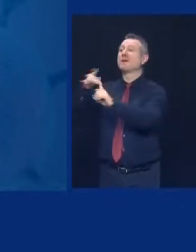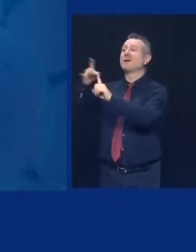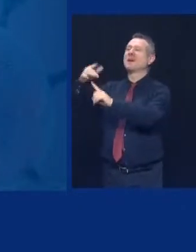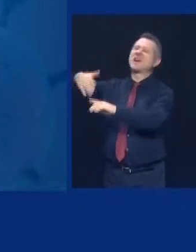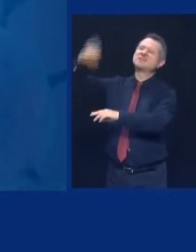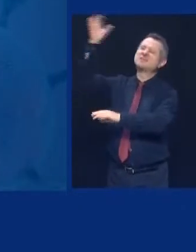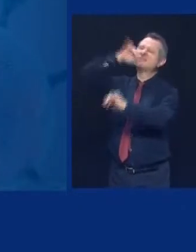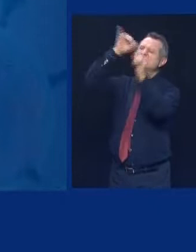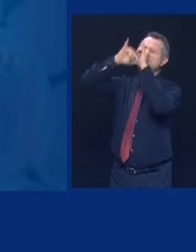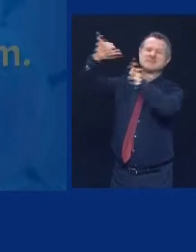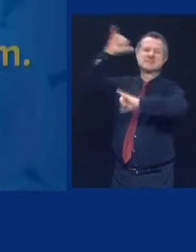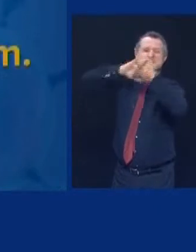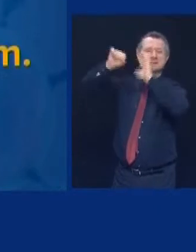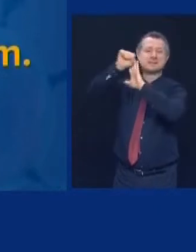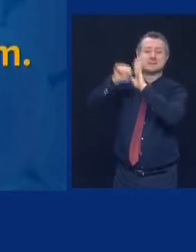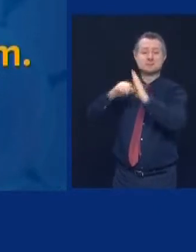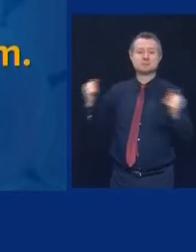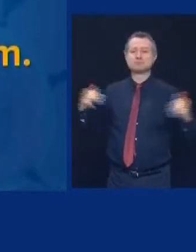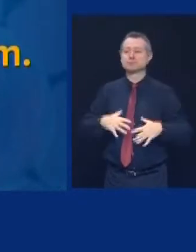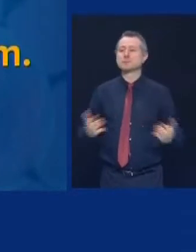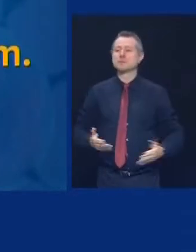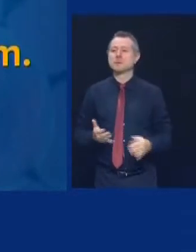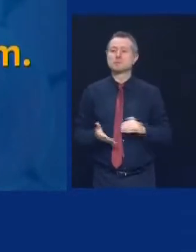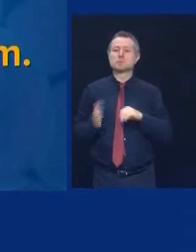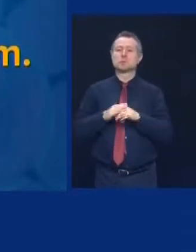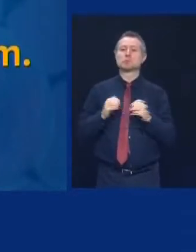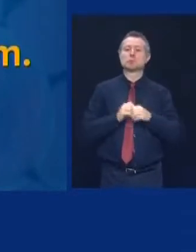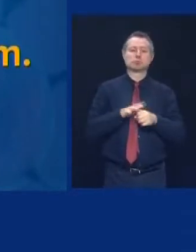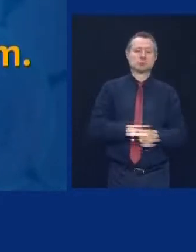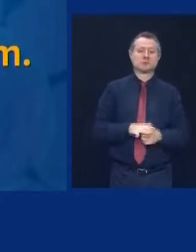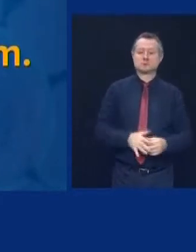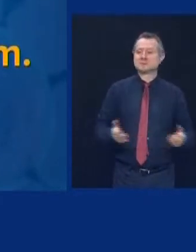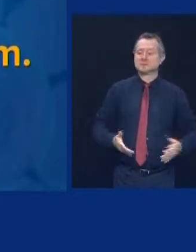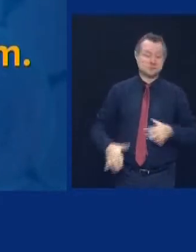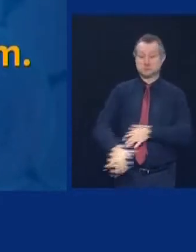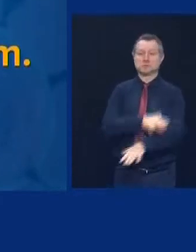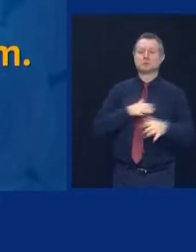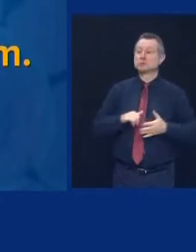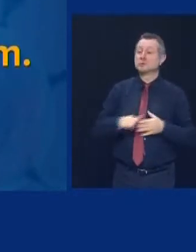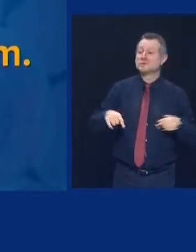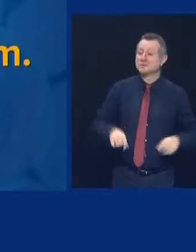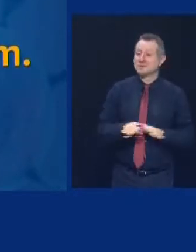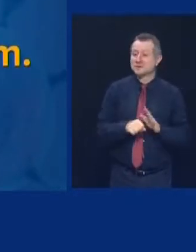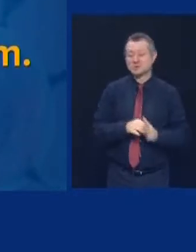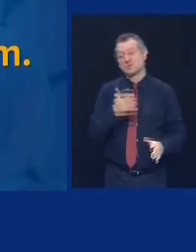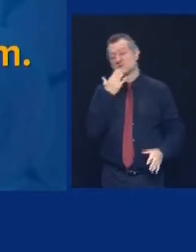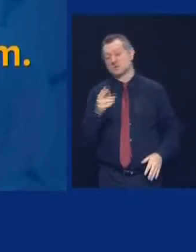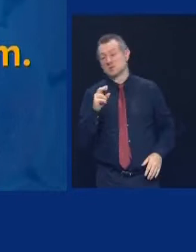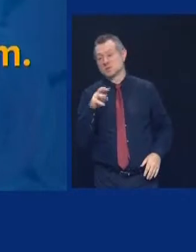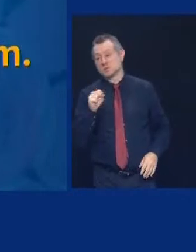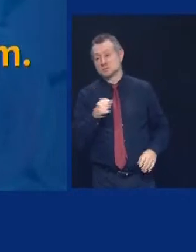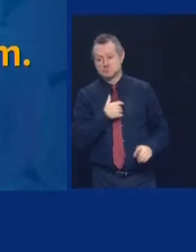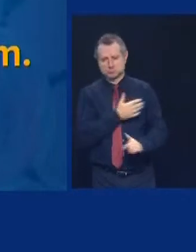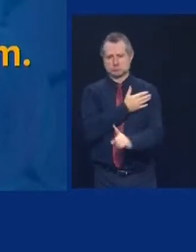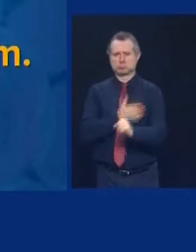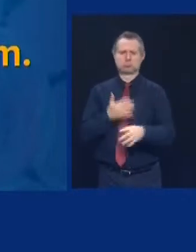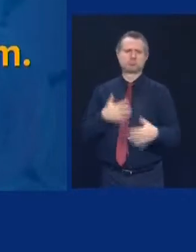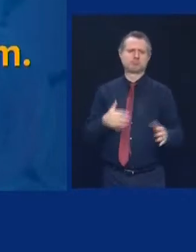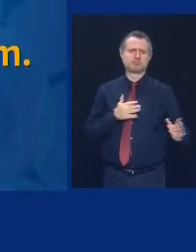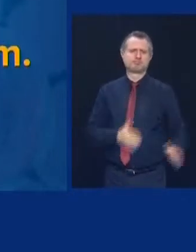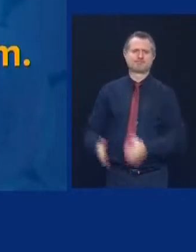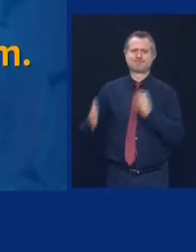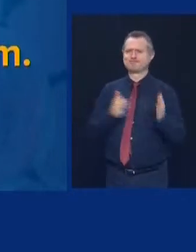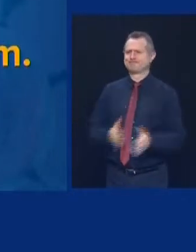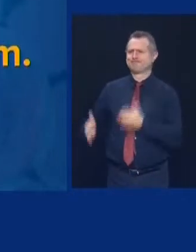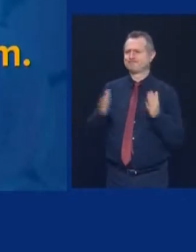stressors for the fall. The good news is we have prepared for it. We have what we believe is